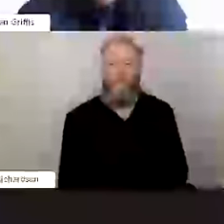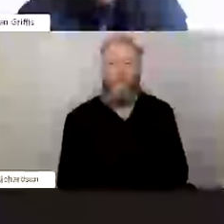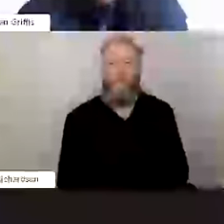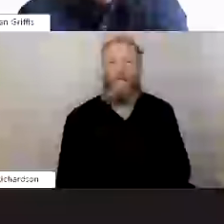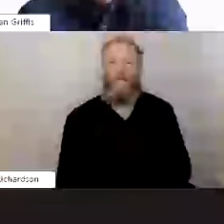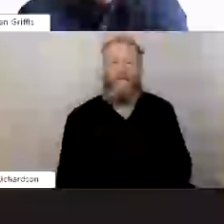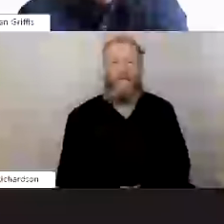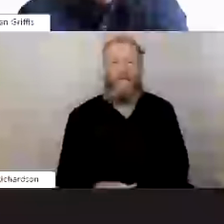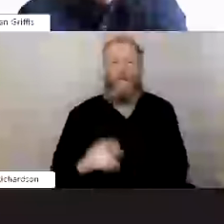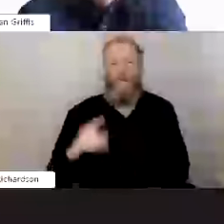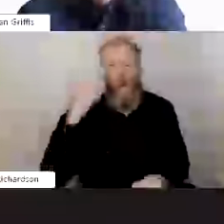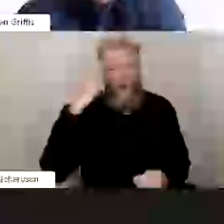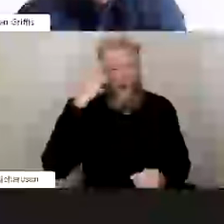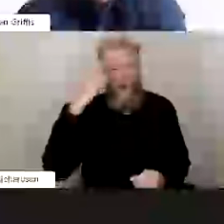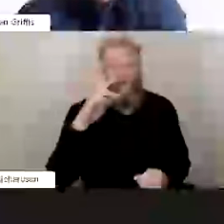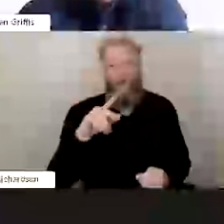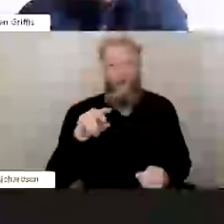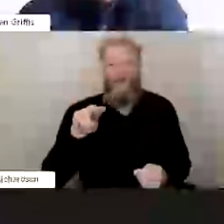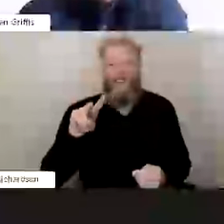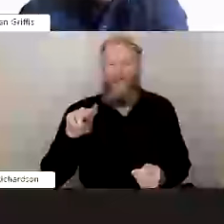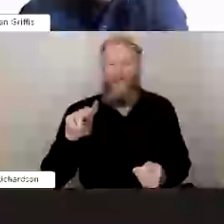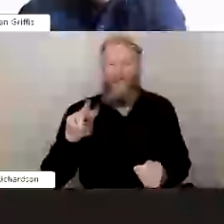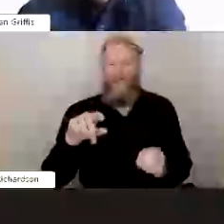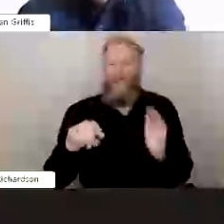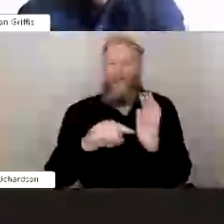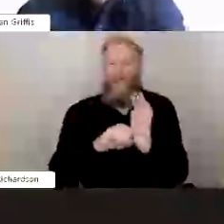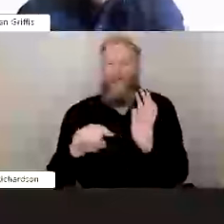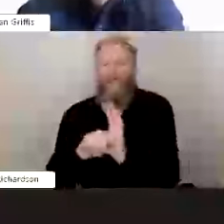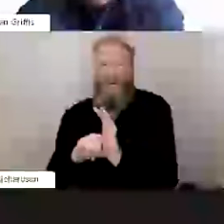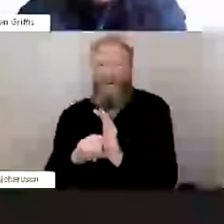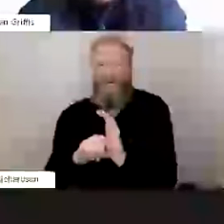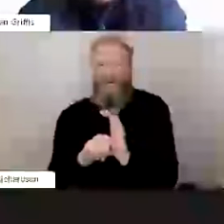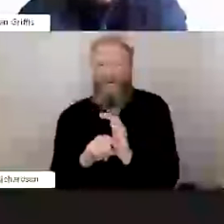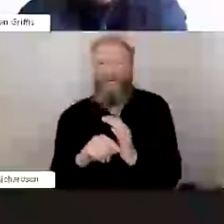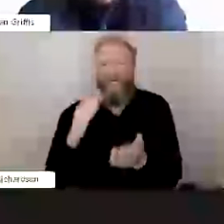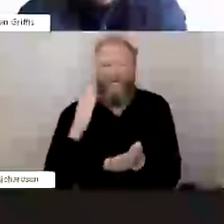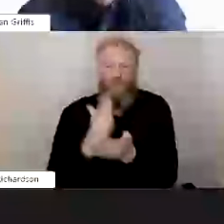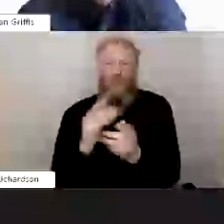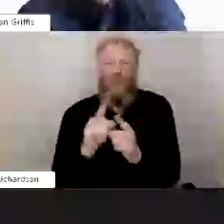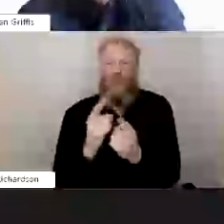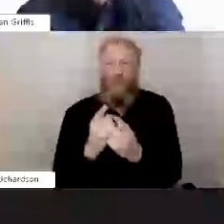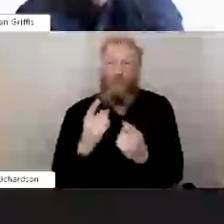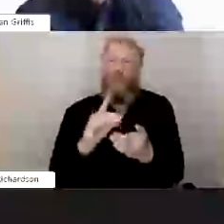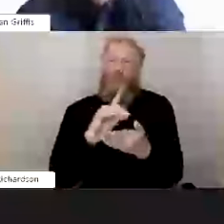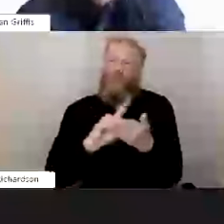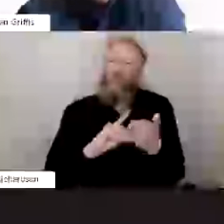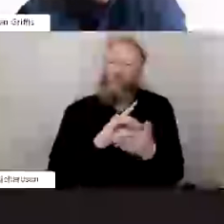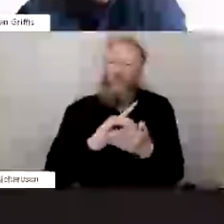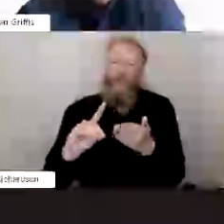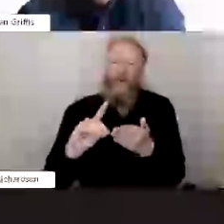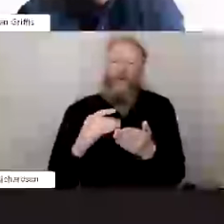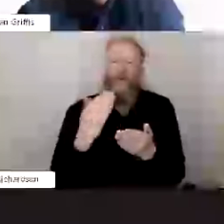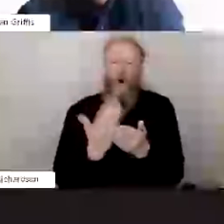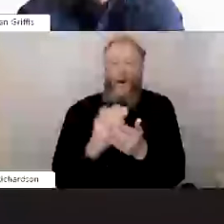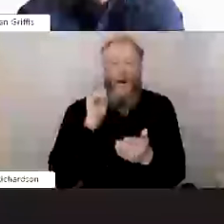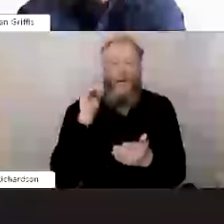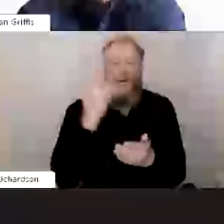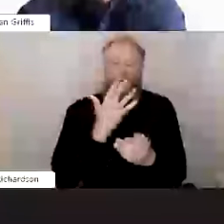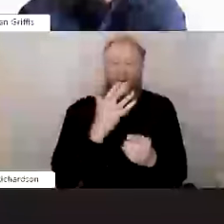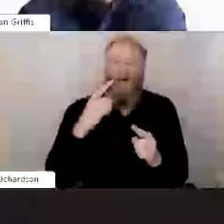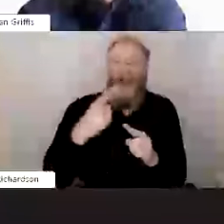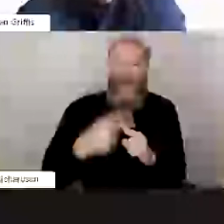the notion of double disadvantage is a very real thing. So discrimination based on indigeneity and disability is a very